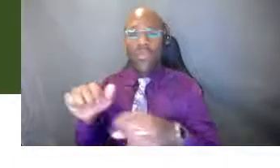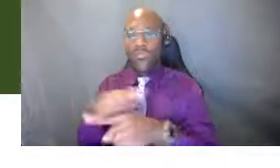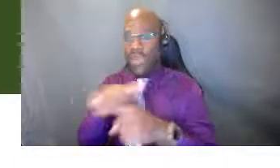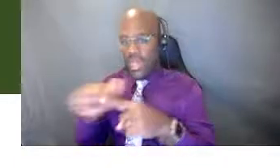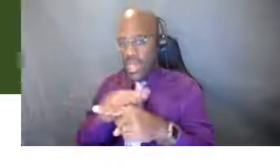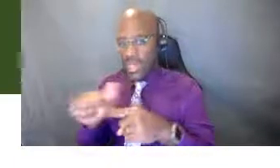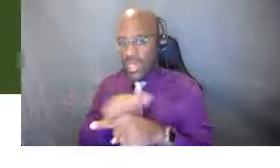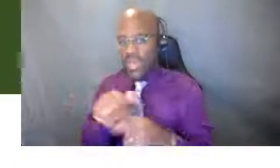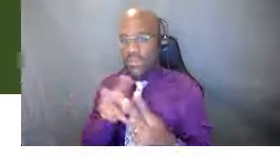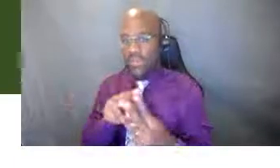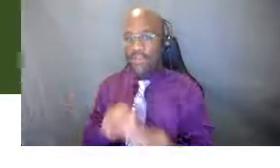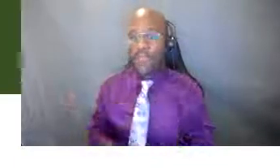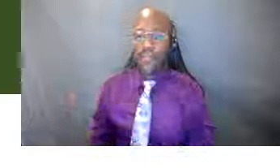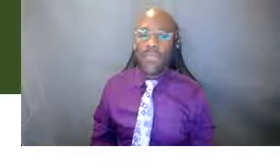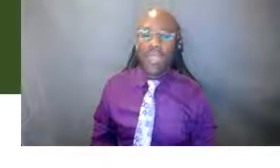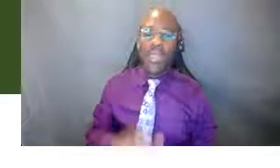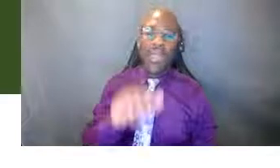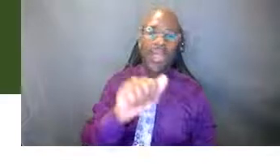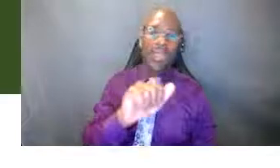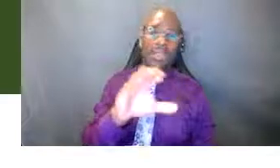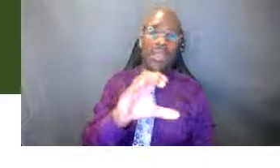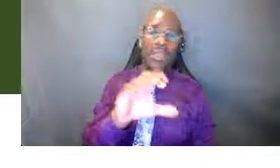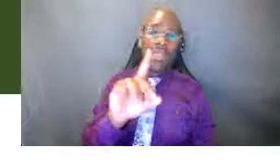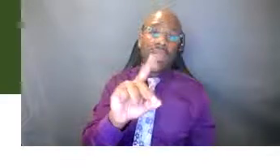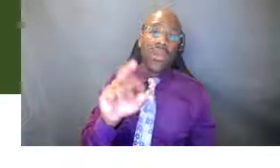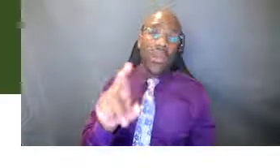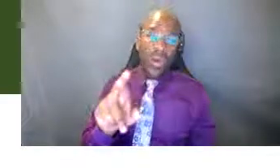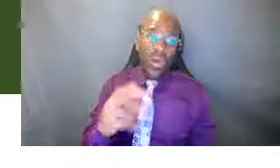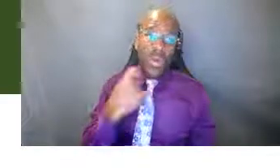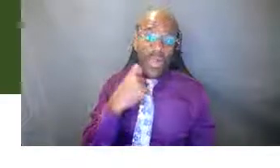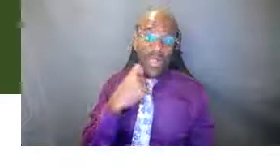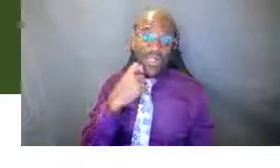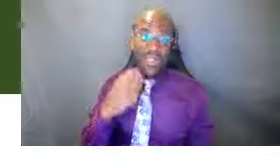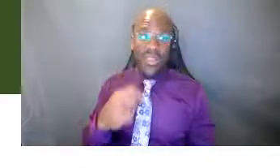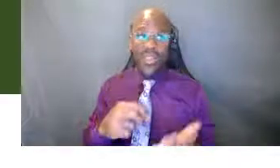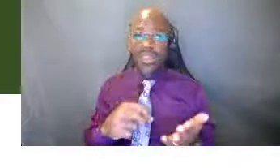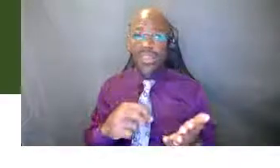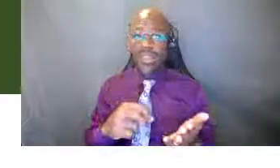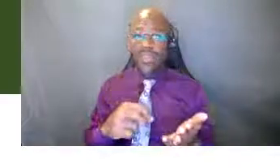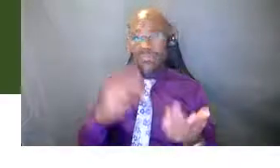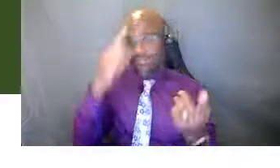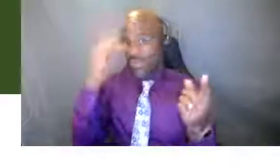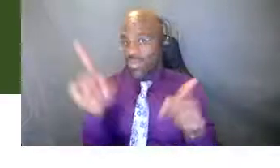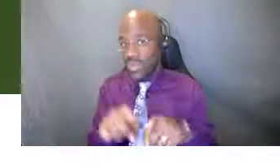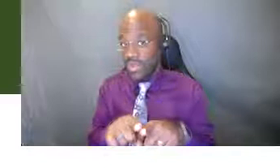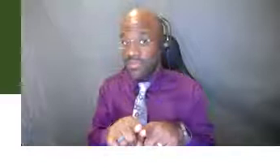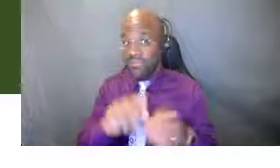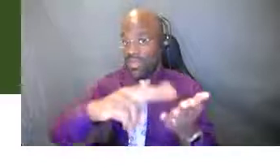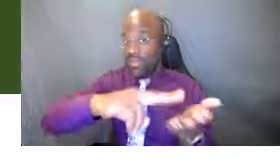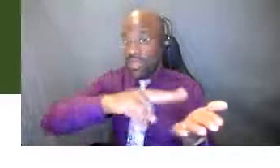ACDR actually signed on to a report regarding this particular issue, regarding